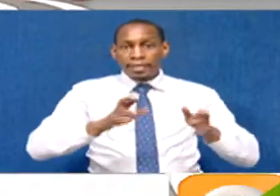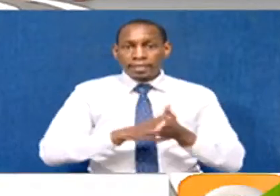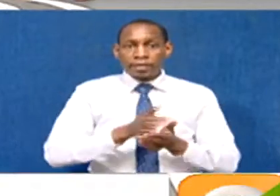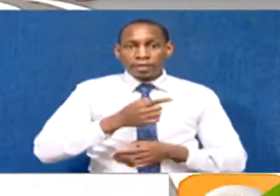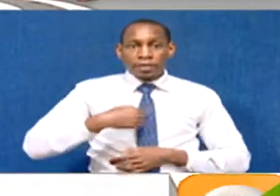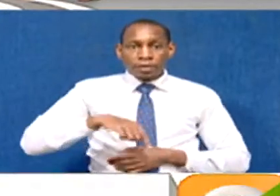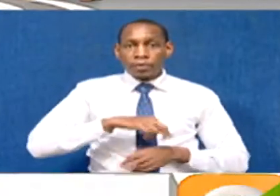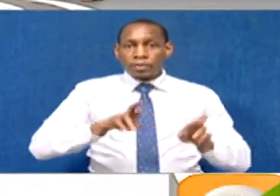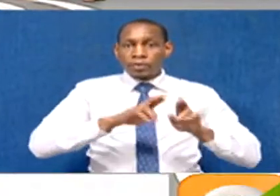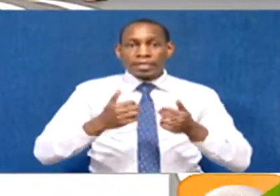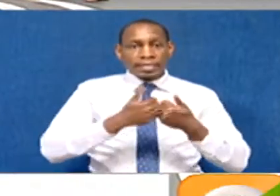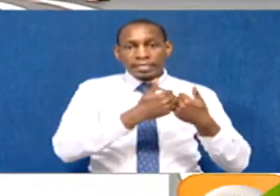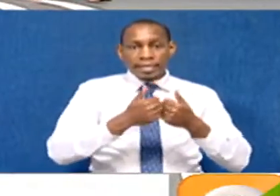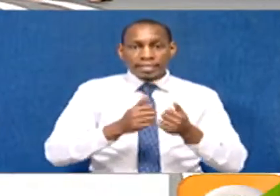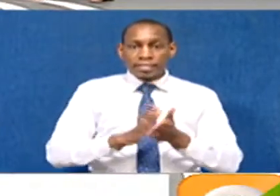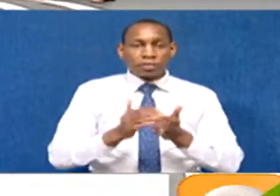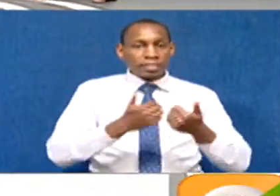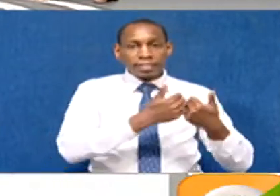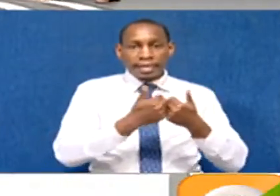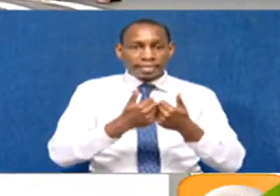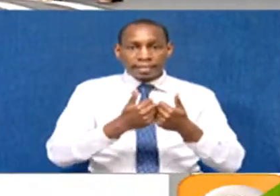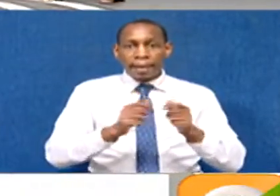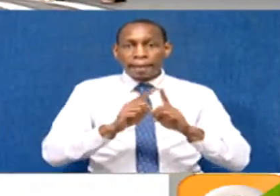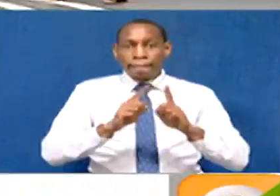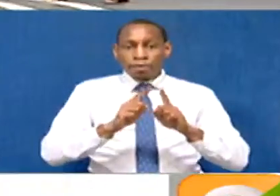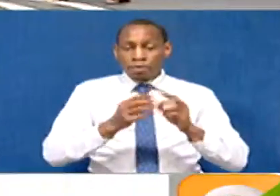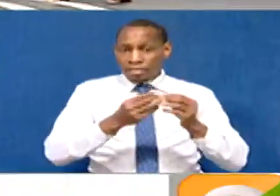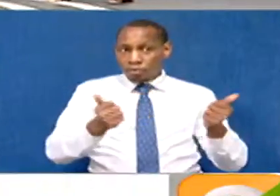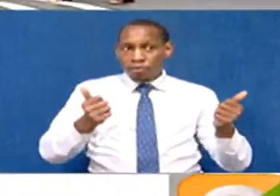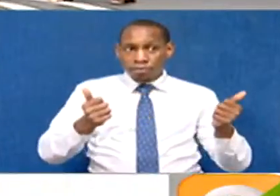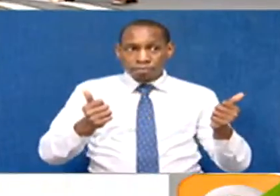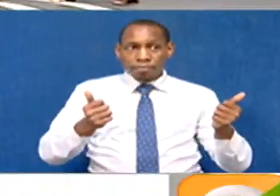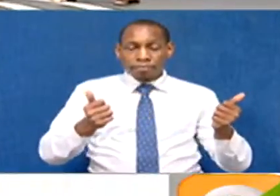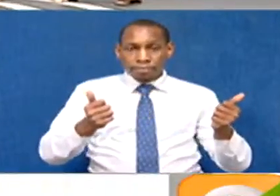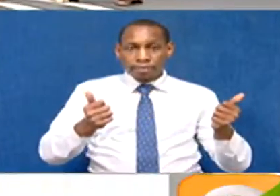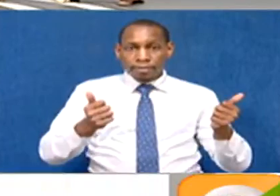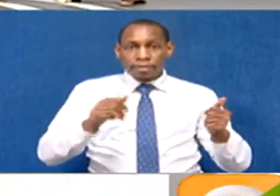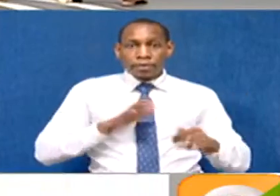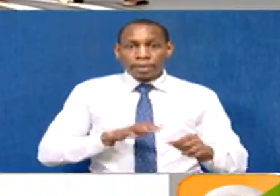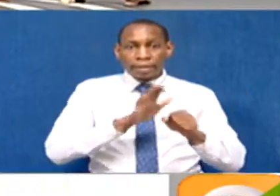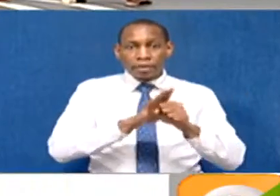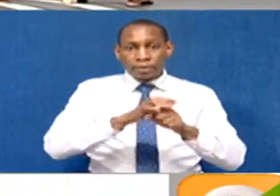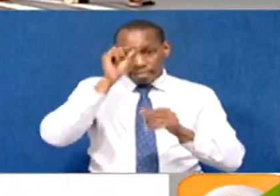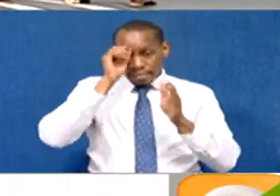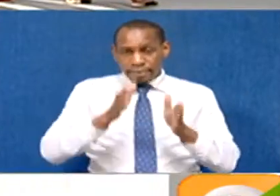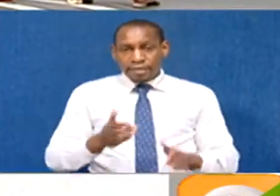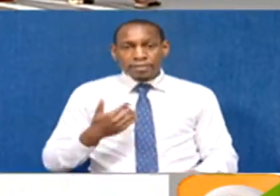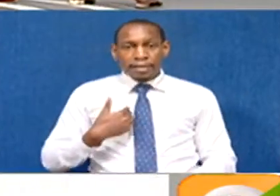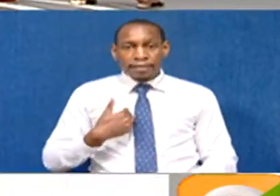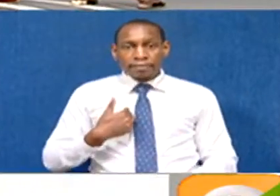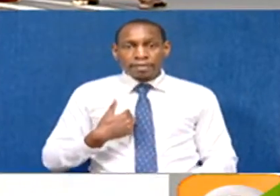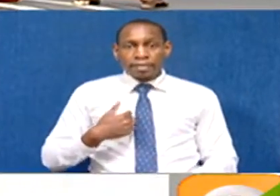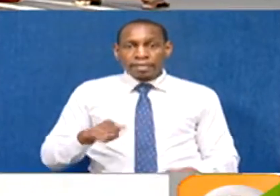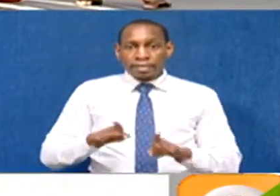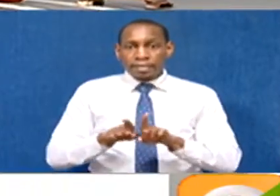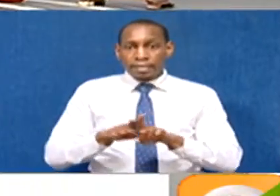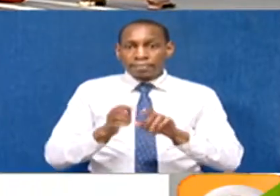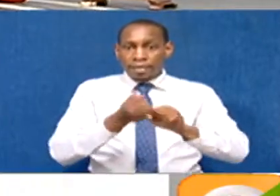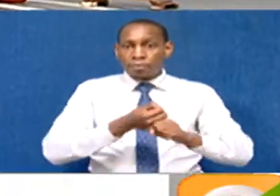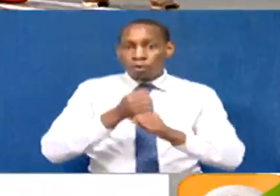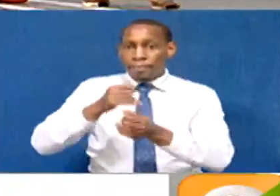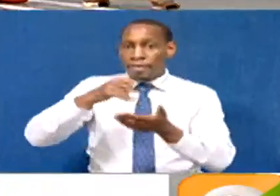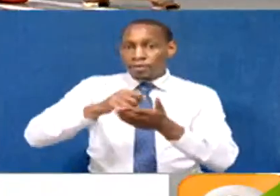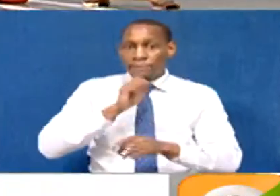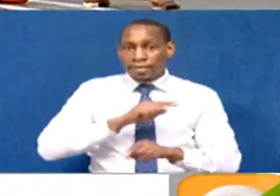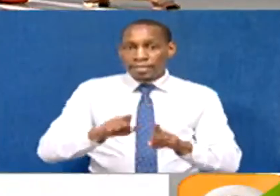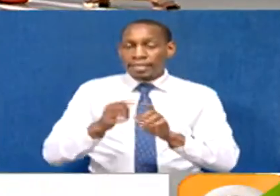prepared. Those are just challenges. We are moving forward. Those are challenges, but we are overcoming them. But the voters and the country, Jeff... Yeah. And Homa Bay will be one of